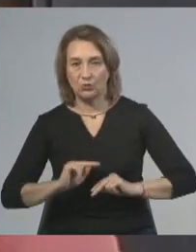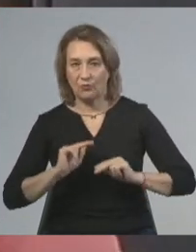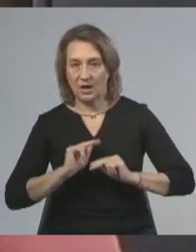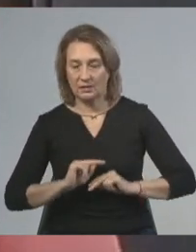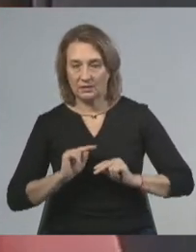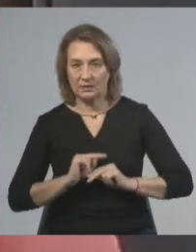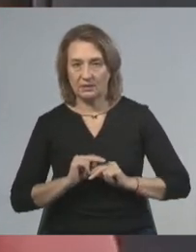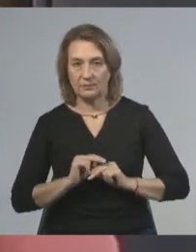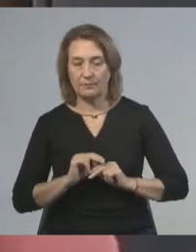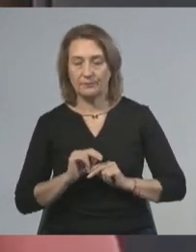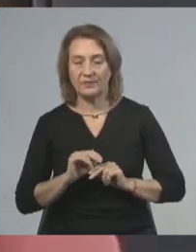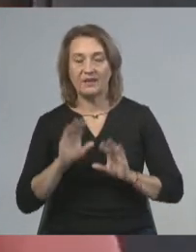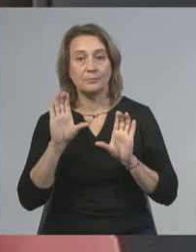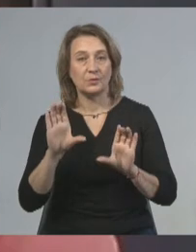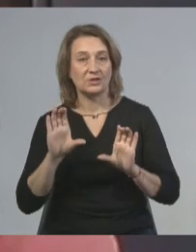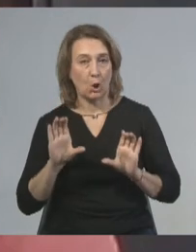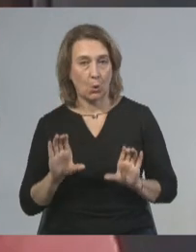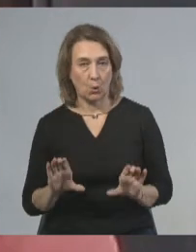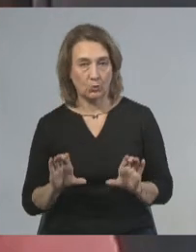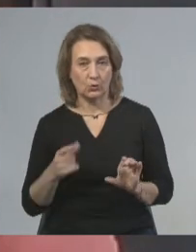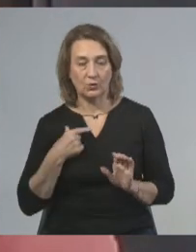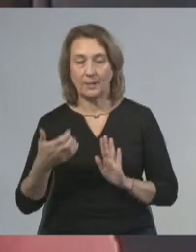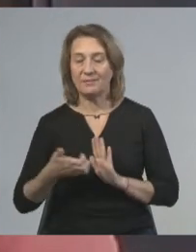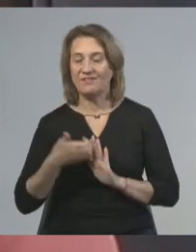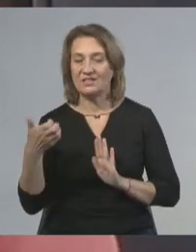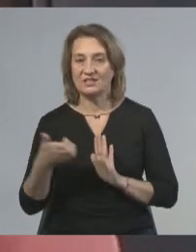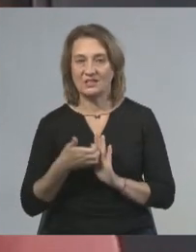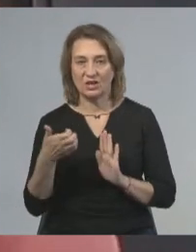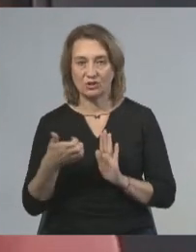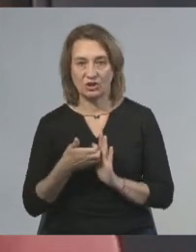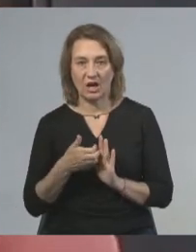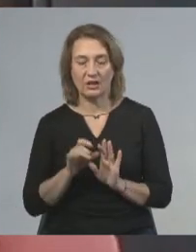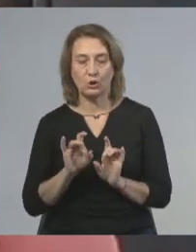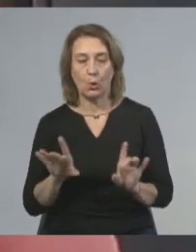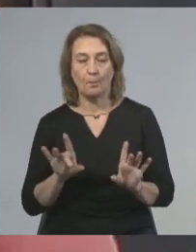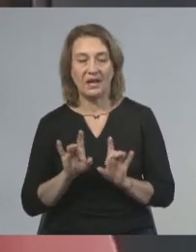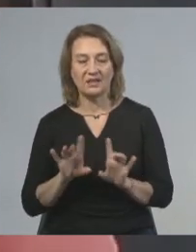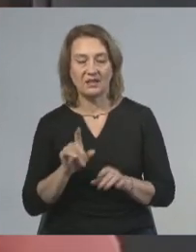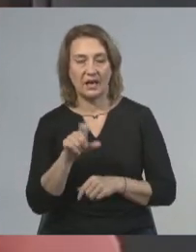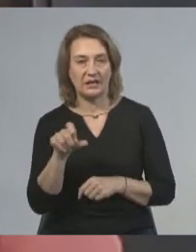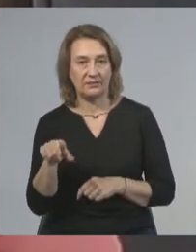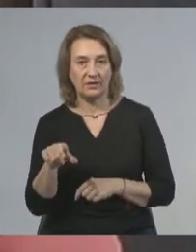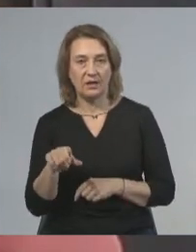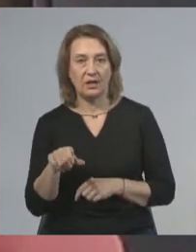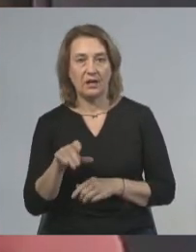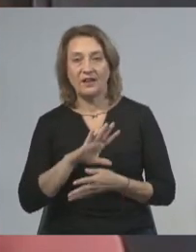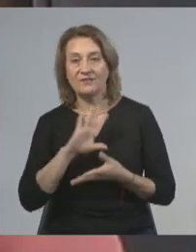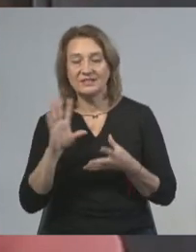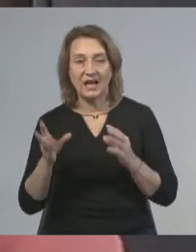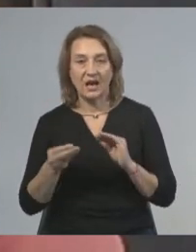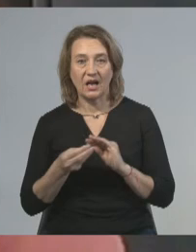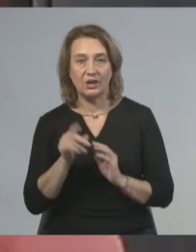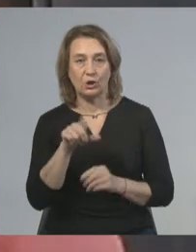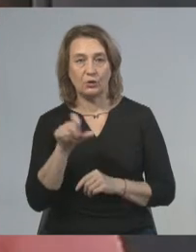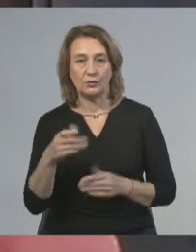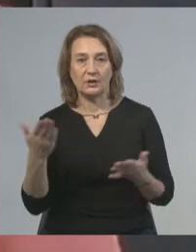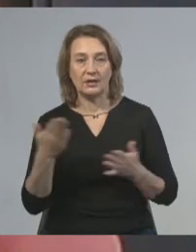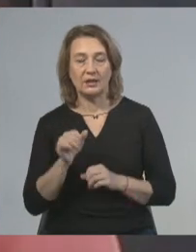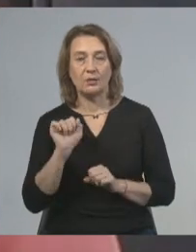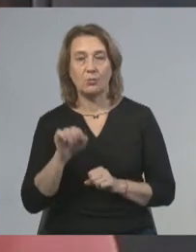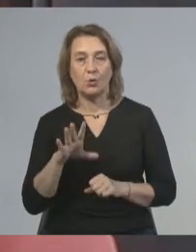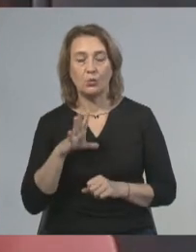election program but as i've already told you we lack experts opinion and